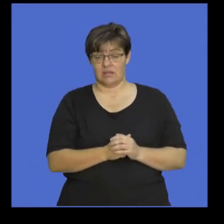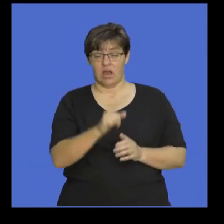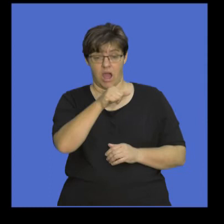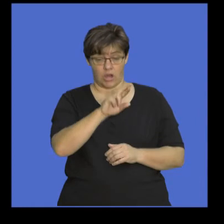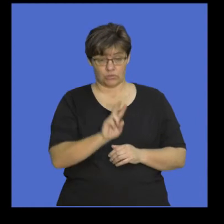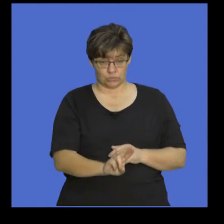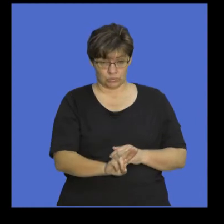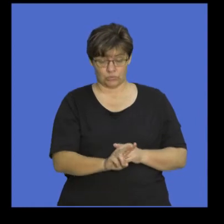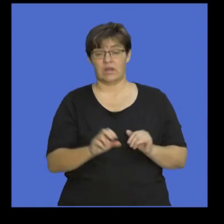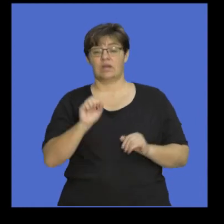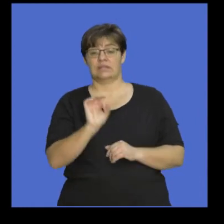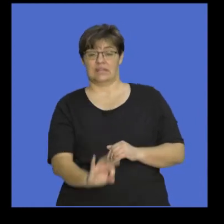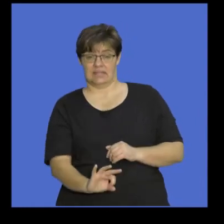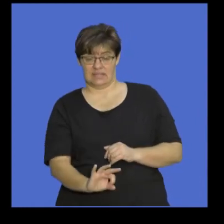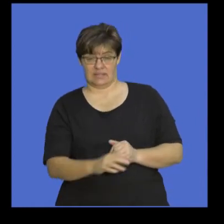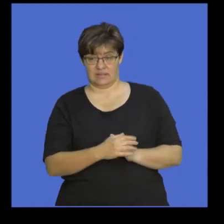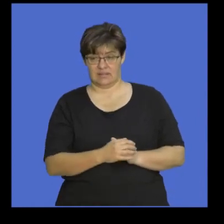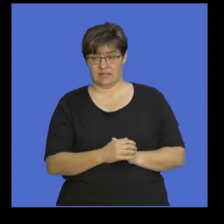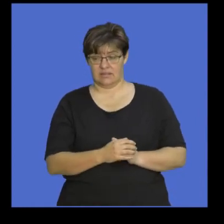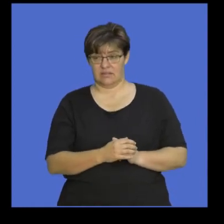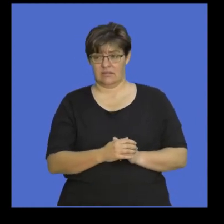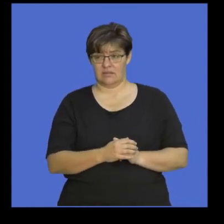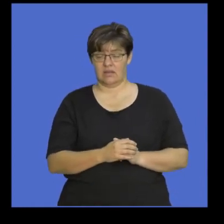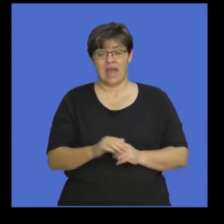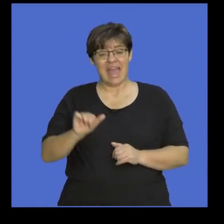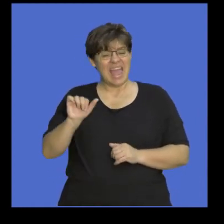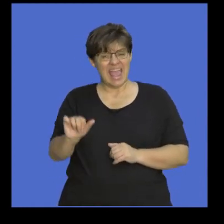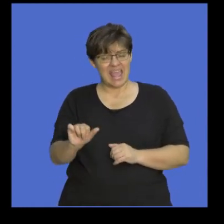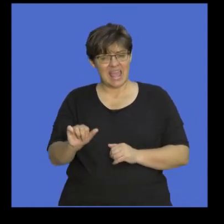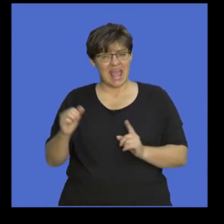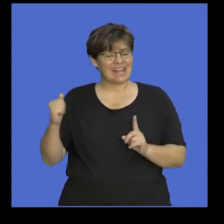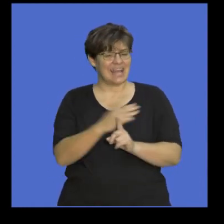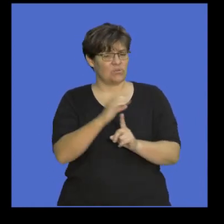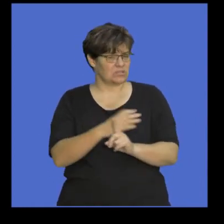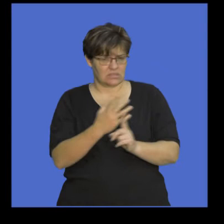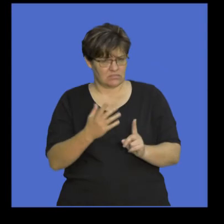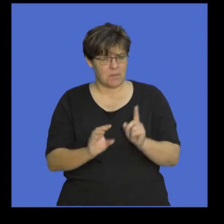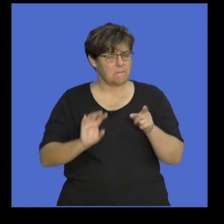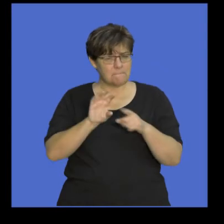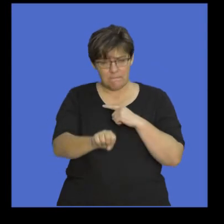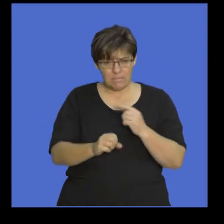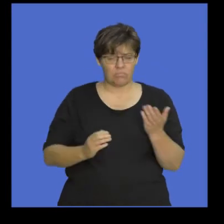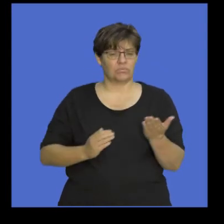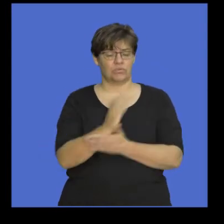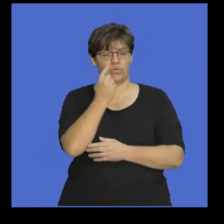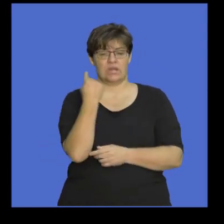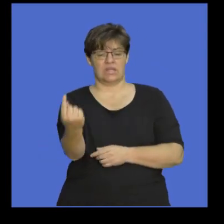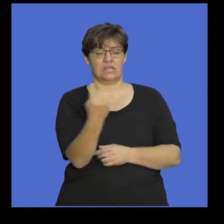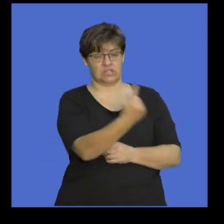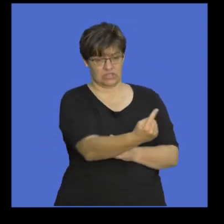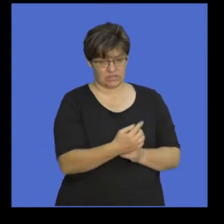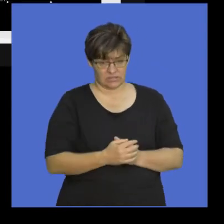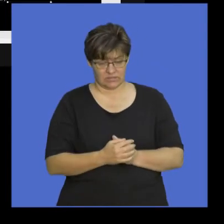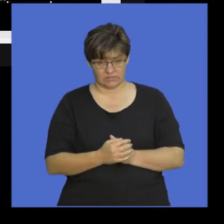6 volts. Okay, across R2 we measured it to be 3. Now the total current, we can determine the current that